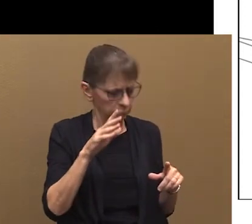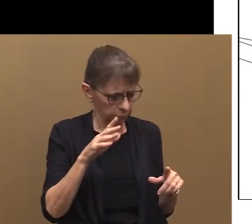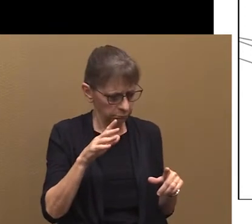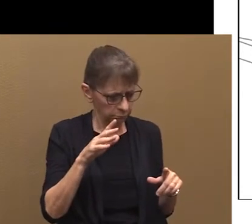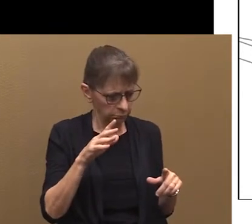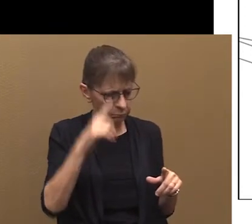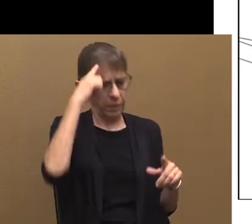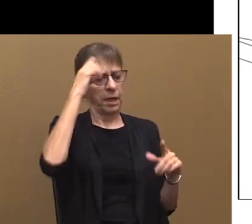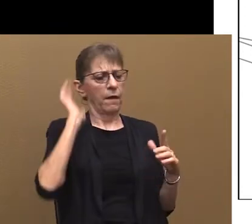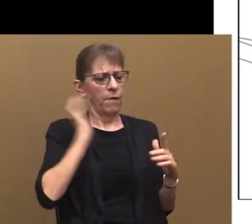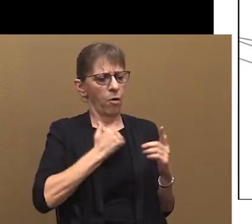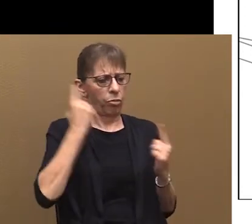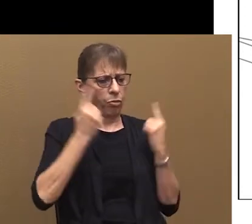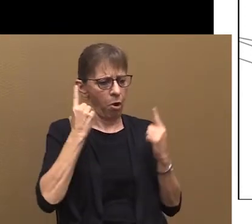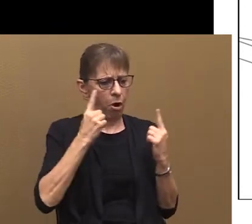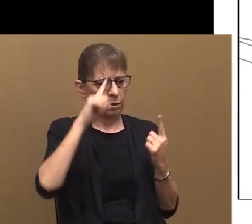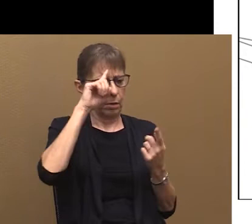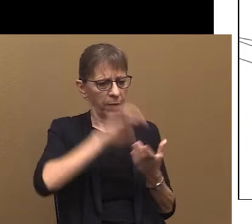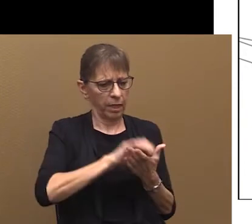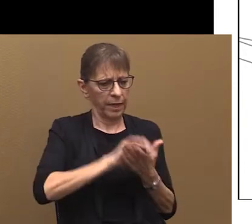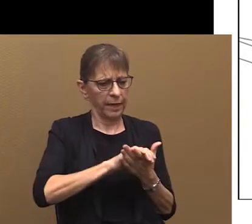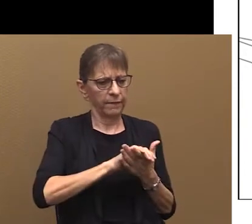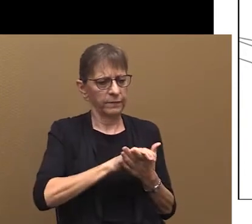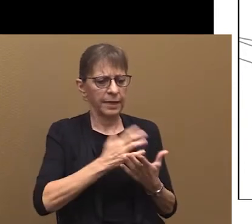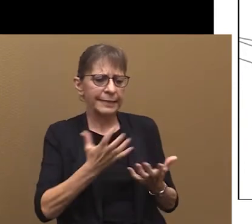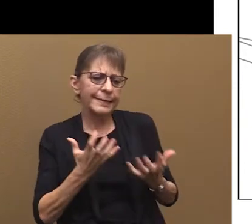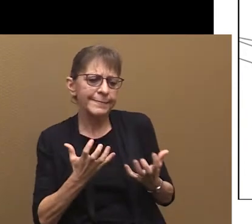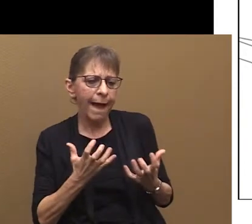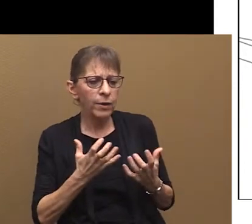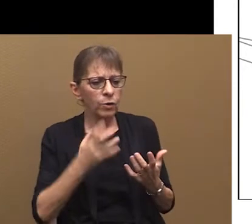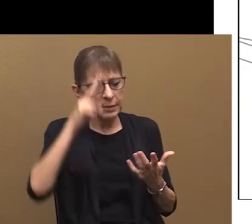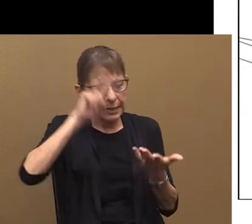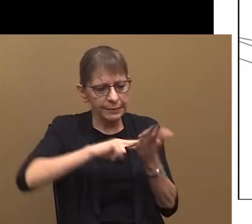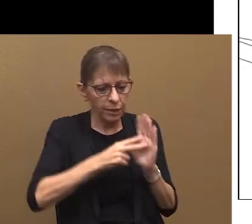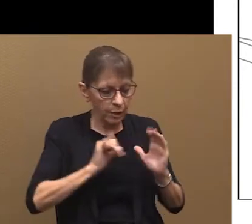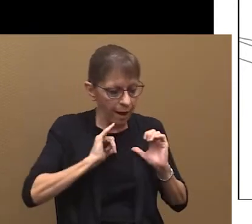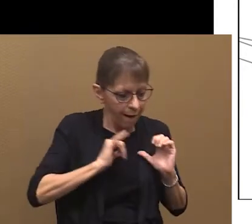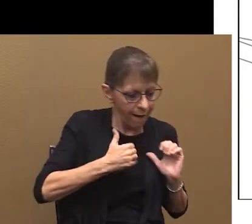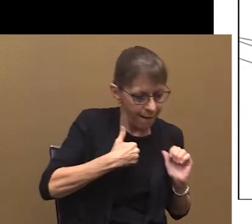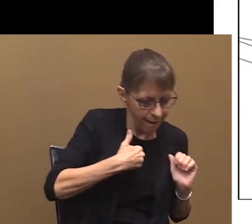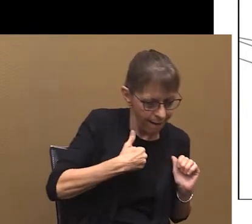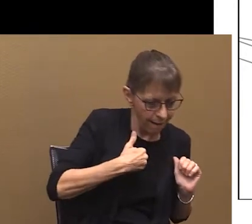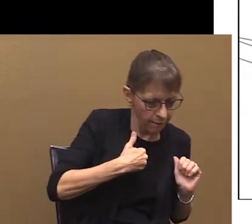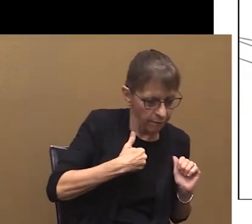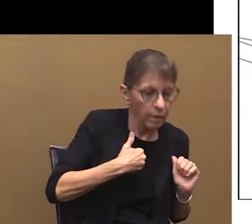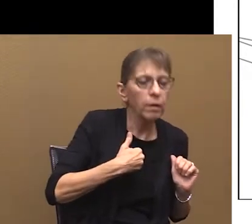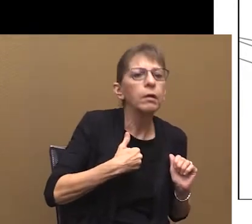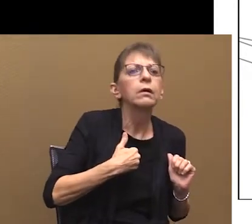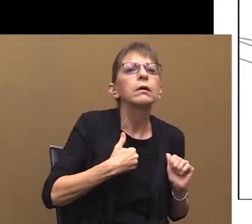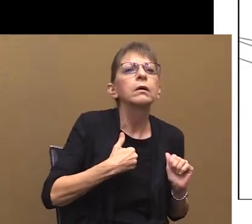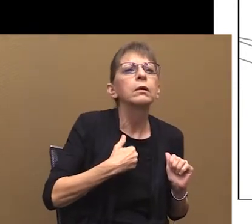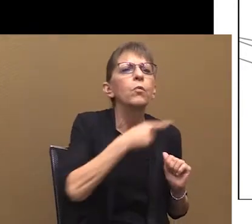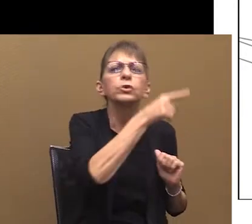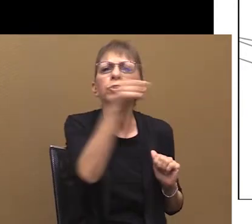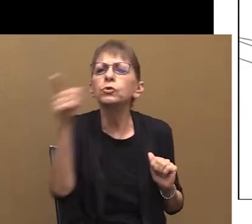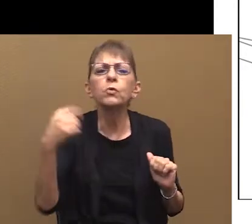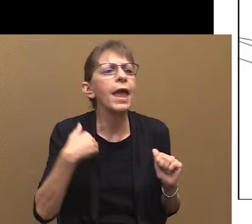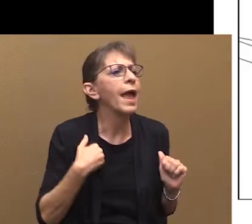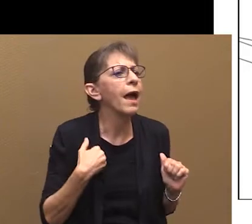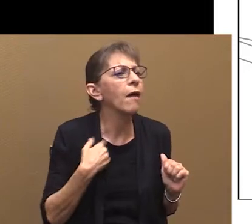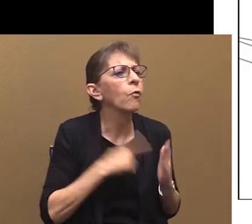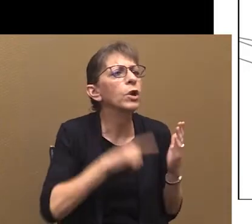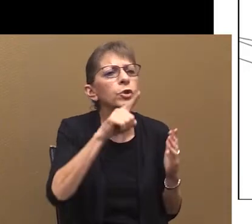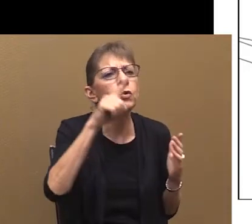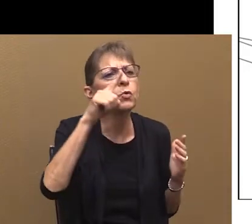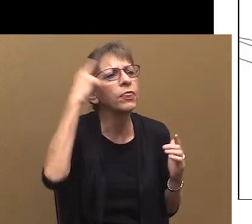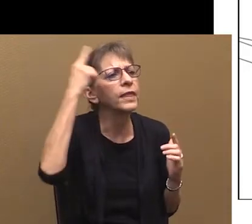think about beliefs, desires, intentions that I have, and what do you have? What are